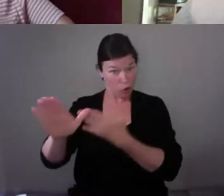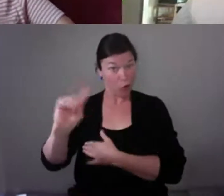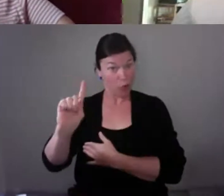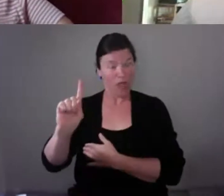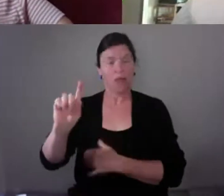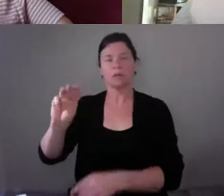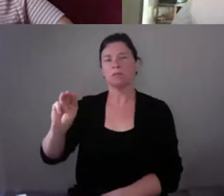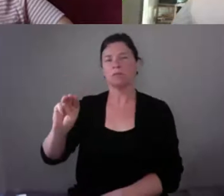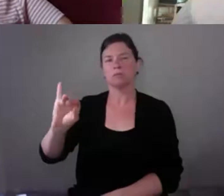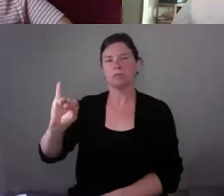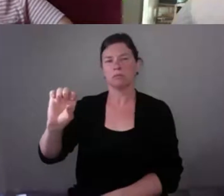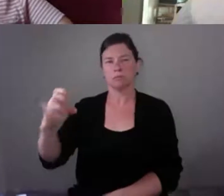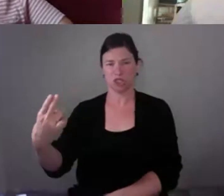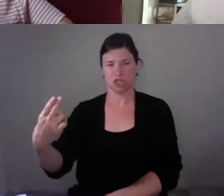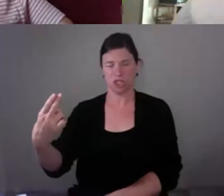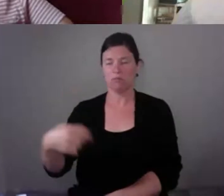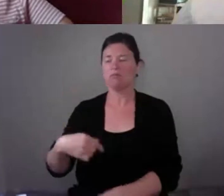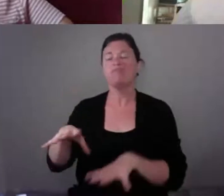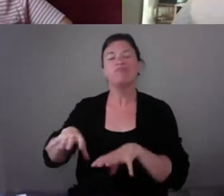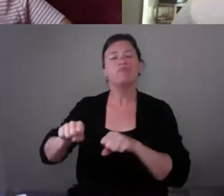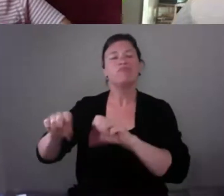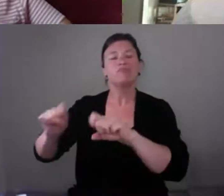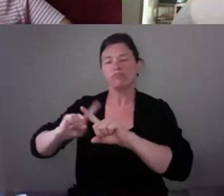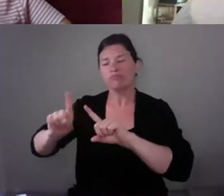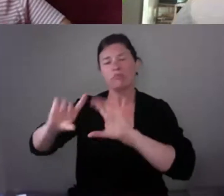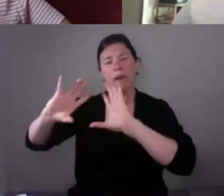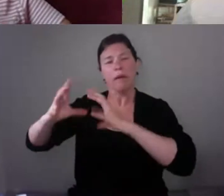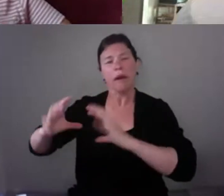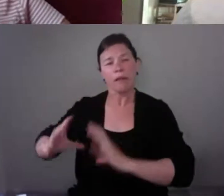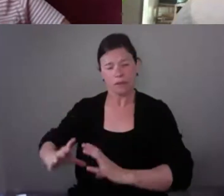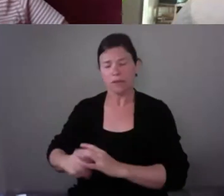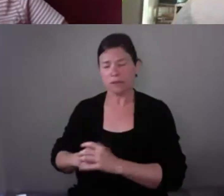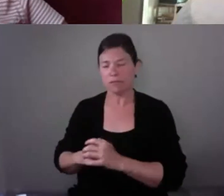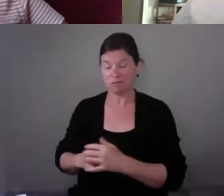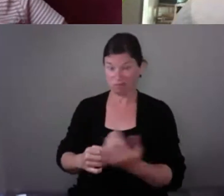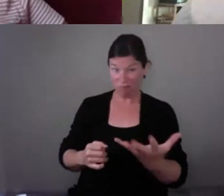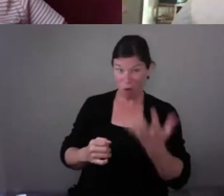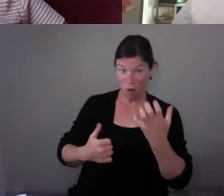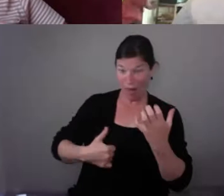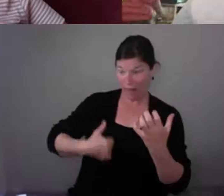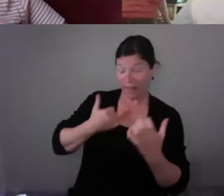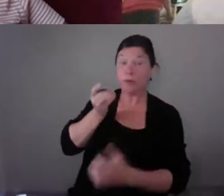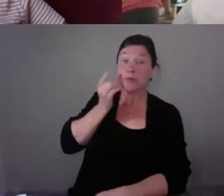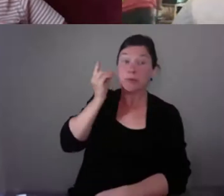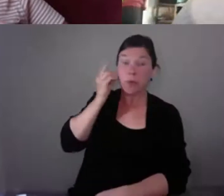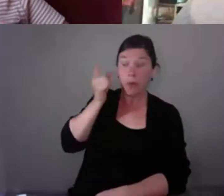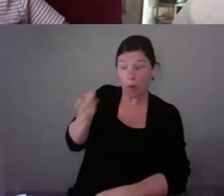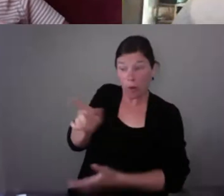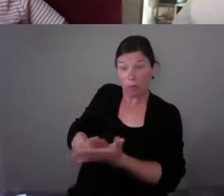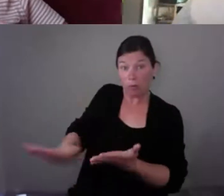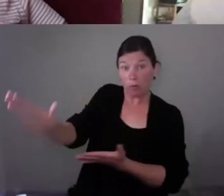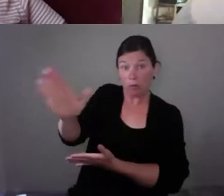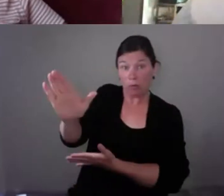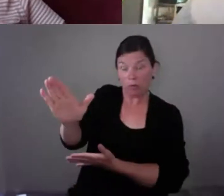University, and I was taking classes, and then I wanted to live in the college dorm, and then they